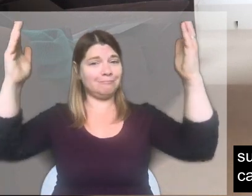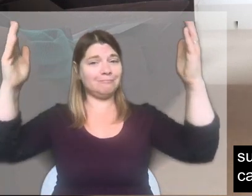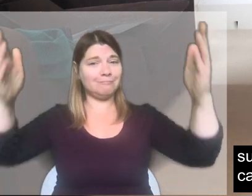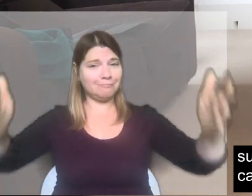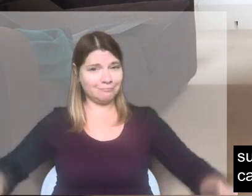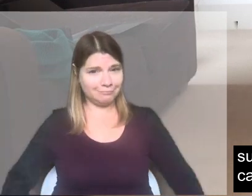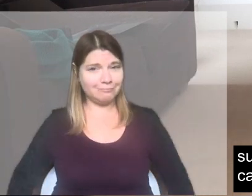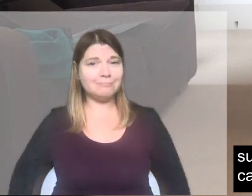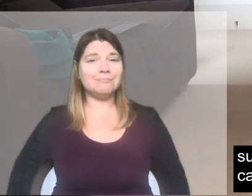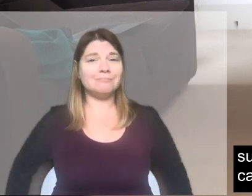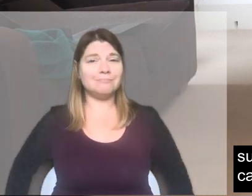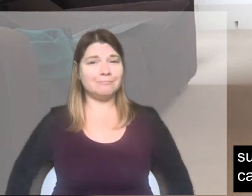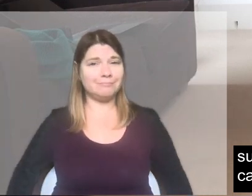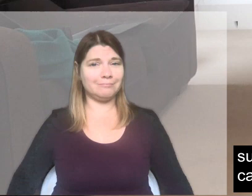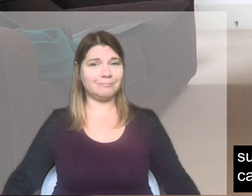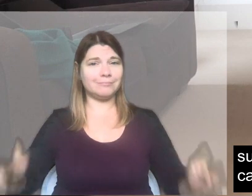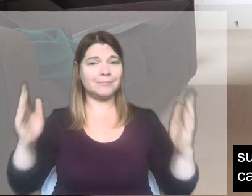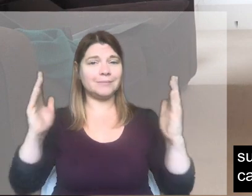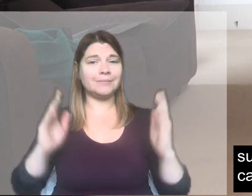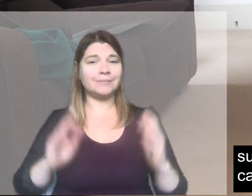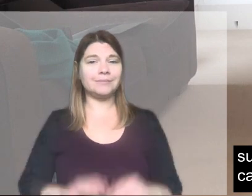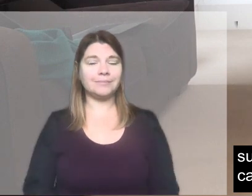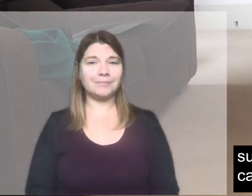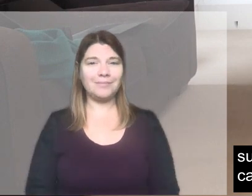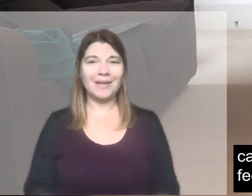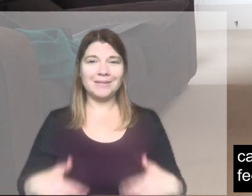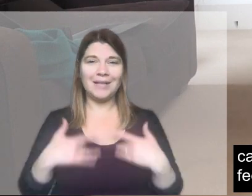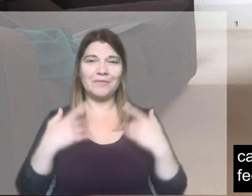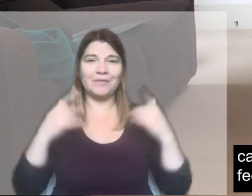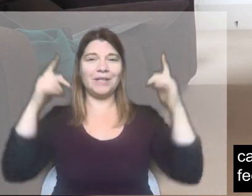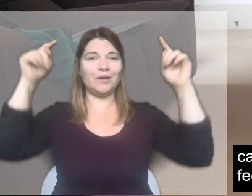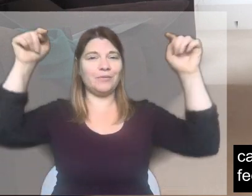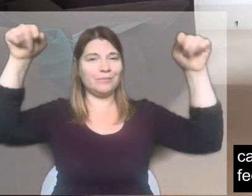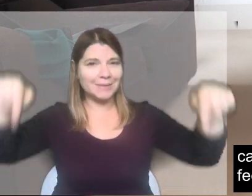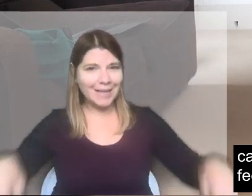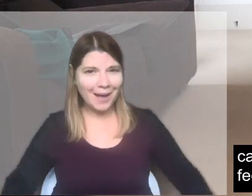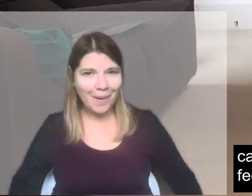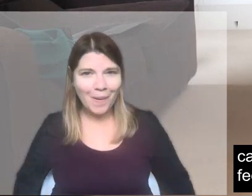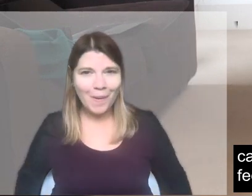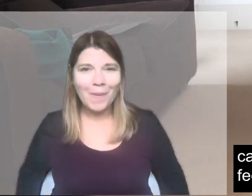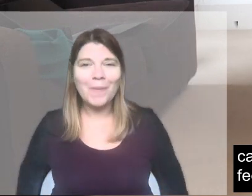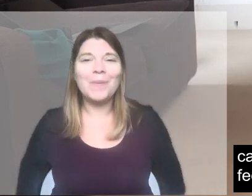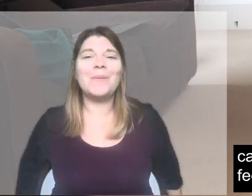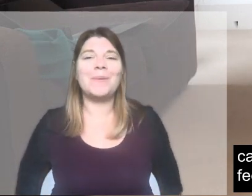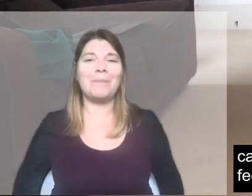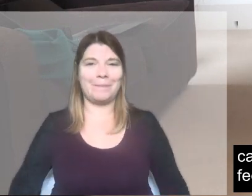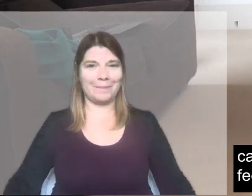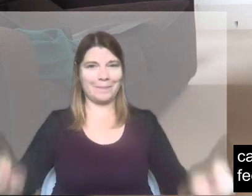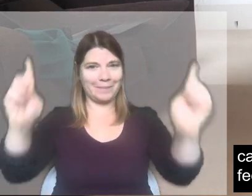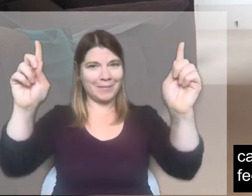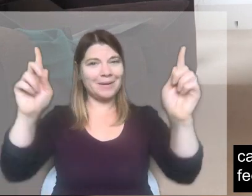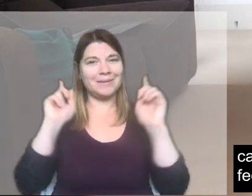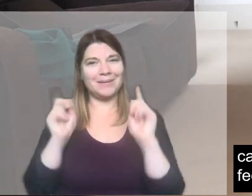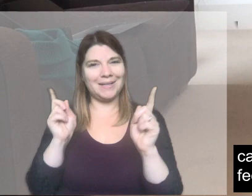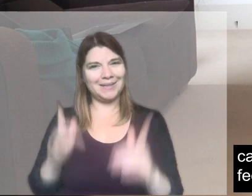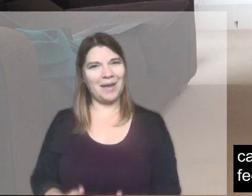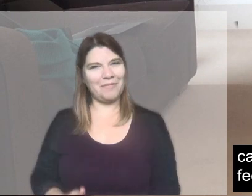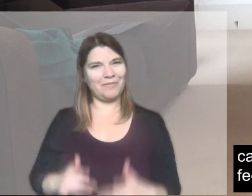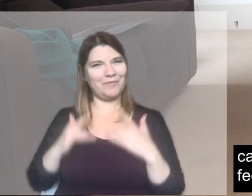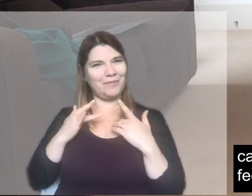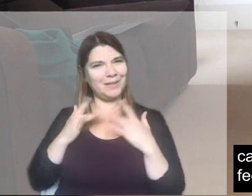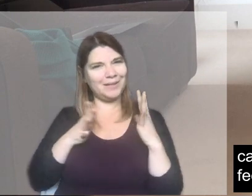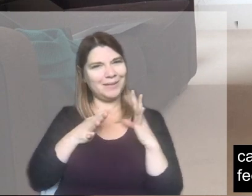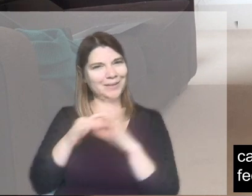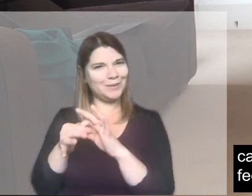catch, suspend, drop, catch, suspend, drop, catch, drop, catch. And that's kind of the